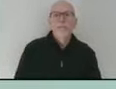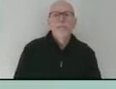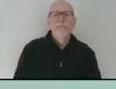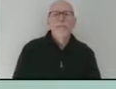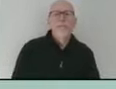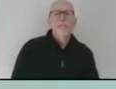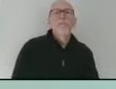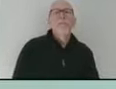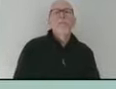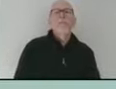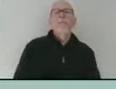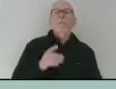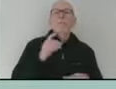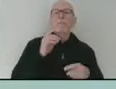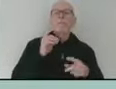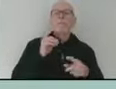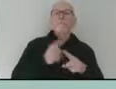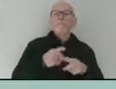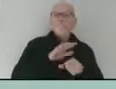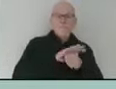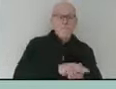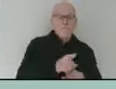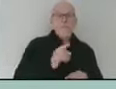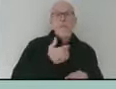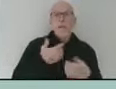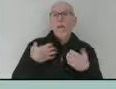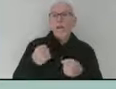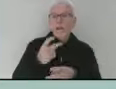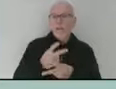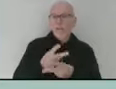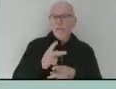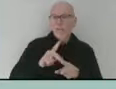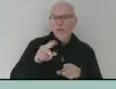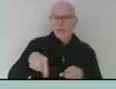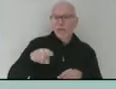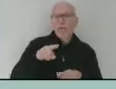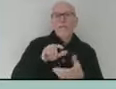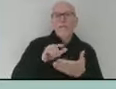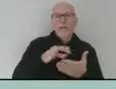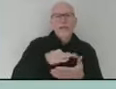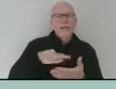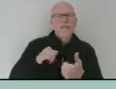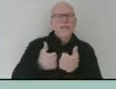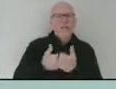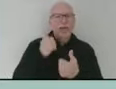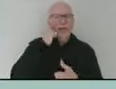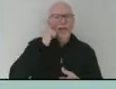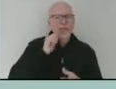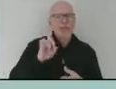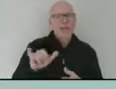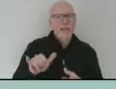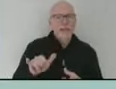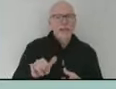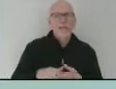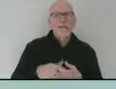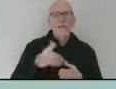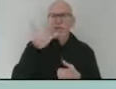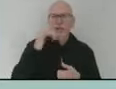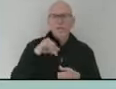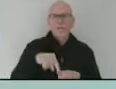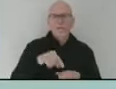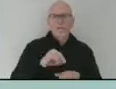On top of the extraordinary stress our healthcare providers are under, we face staffing challenges on a daily basis due to this